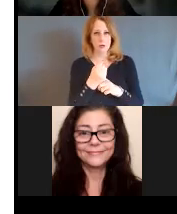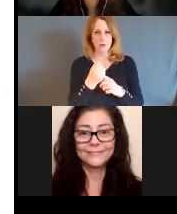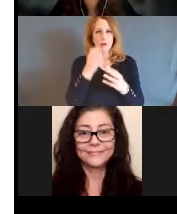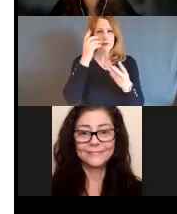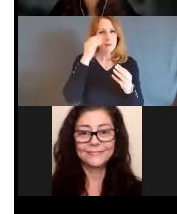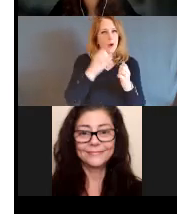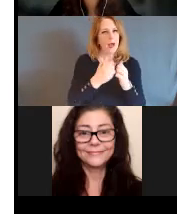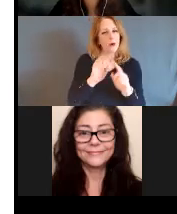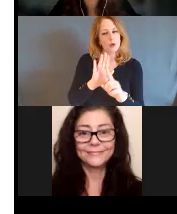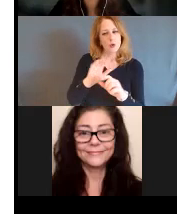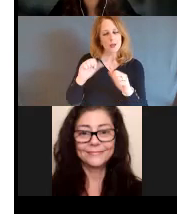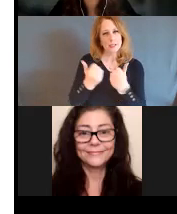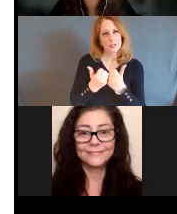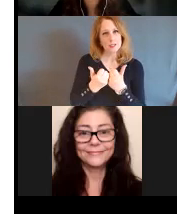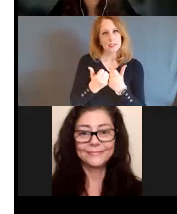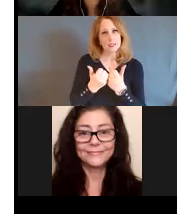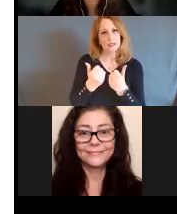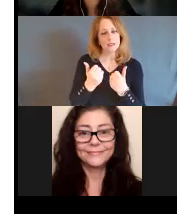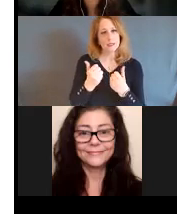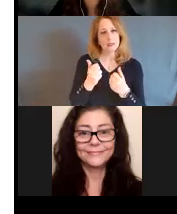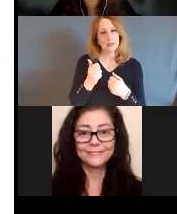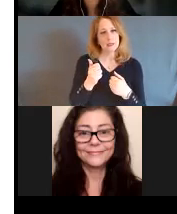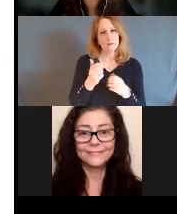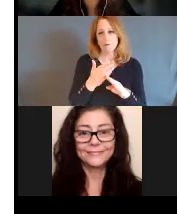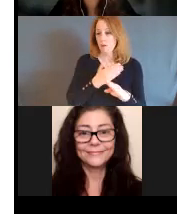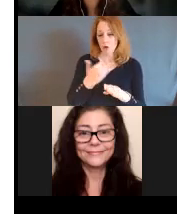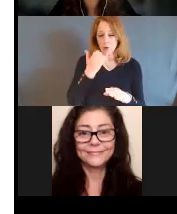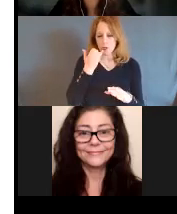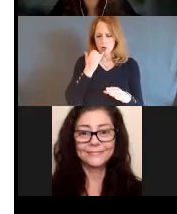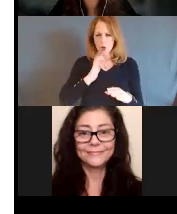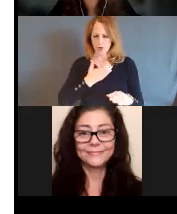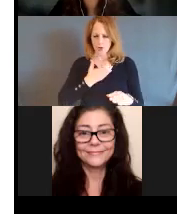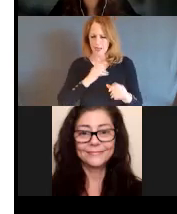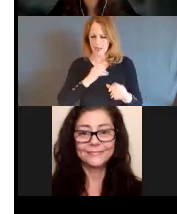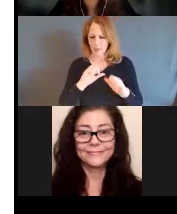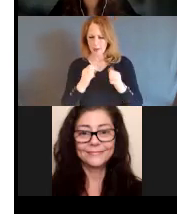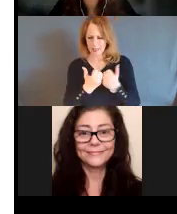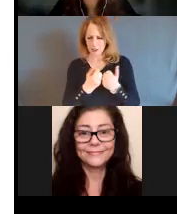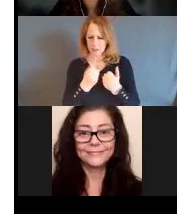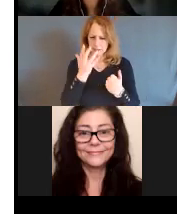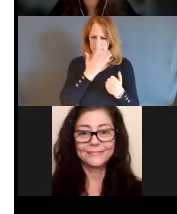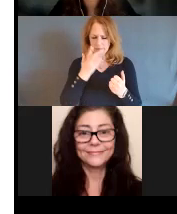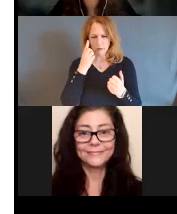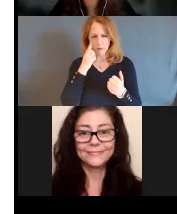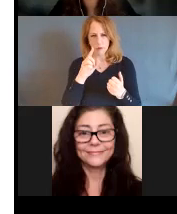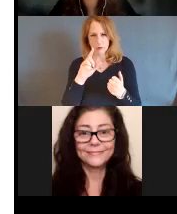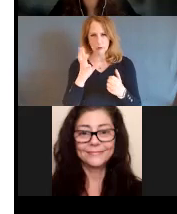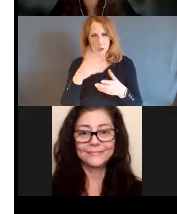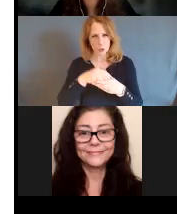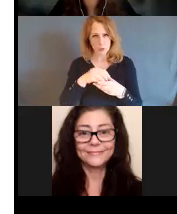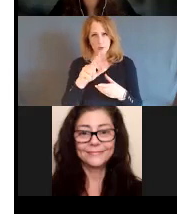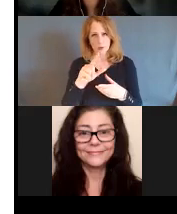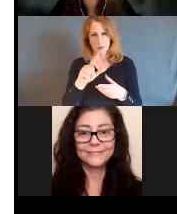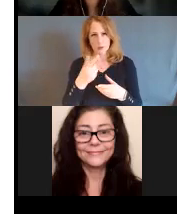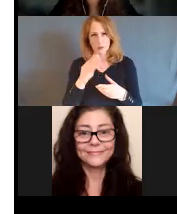your agency, what you need to do before you even get the phone call, and how your advocates, yourself and advocates that you work with